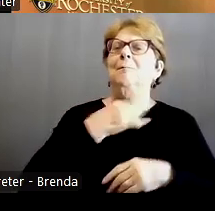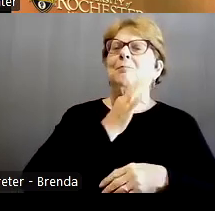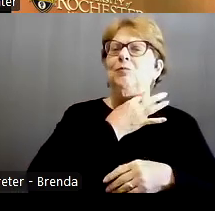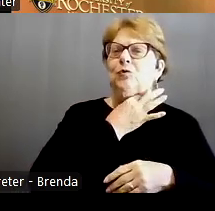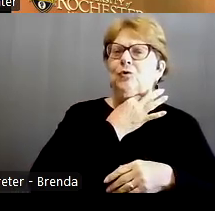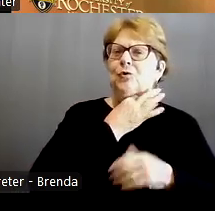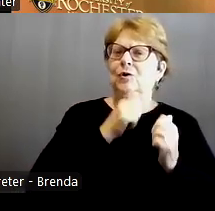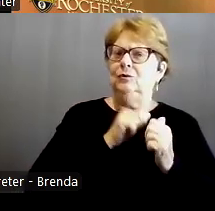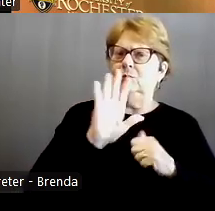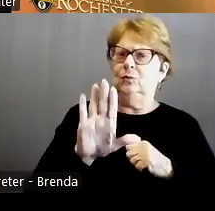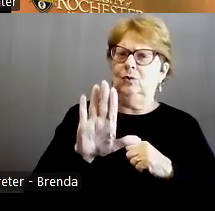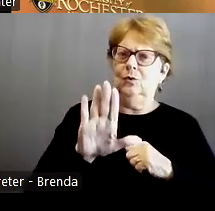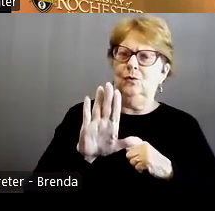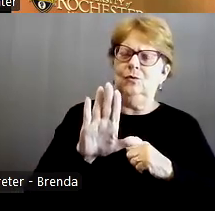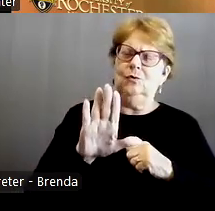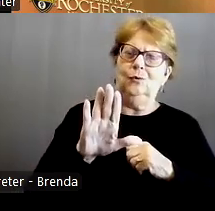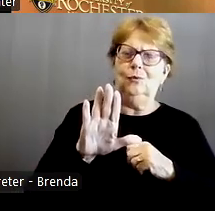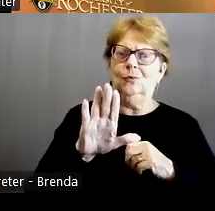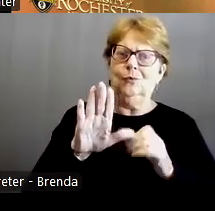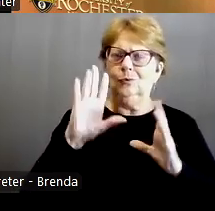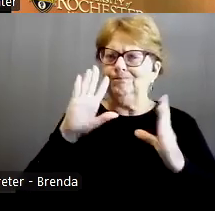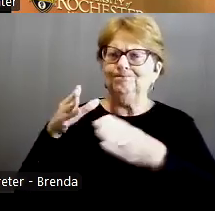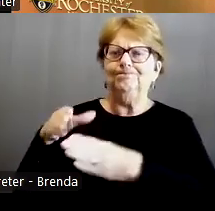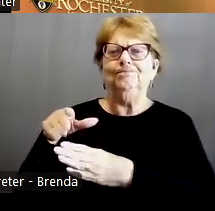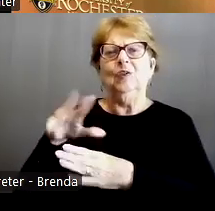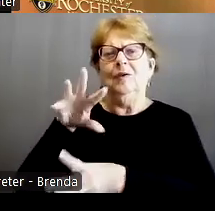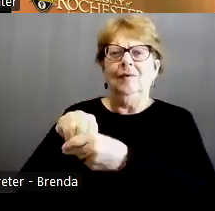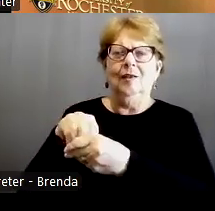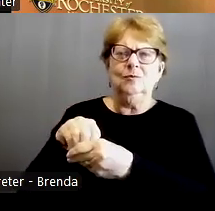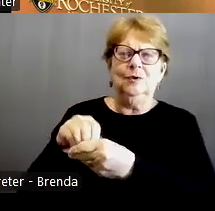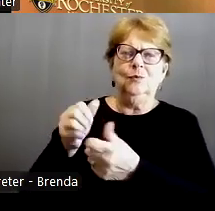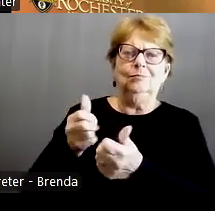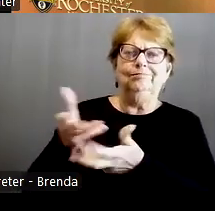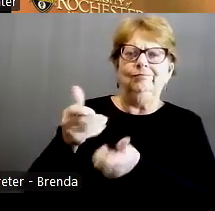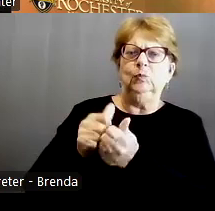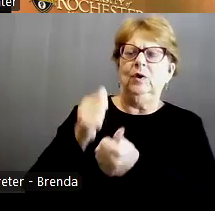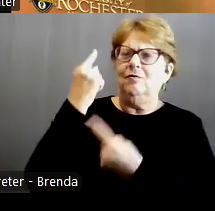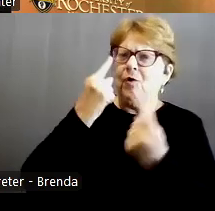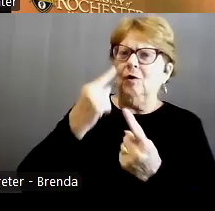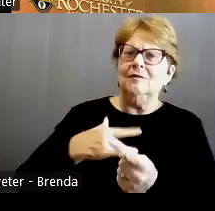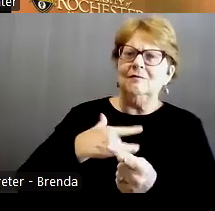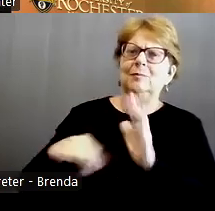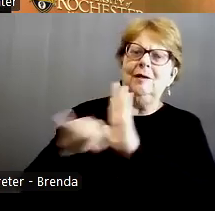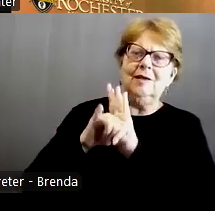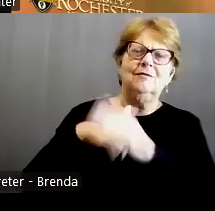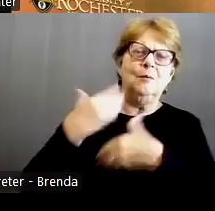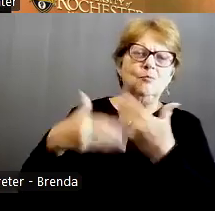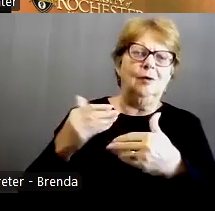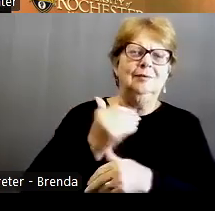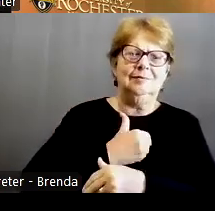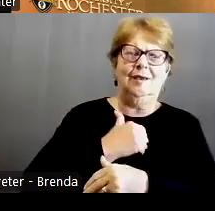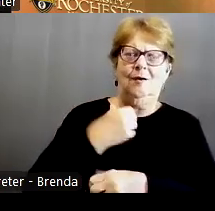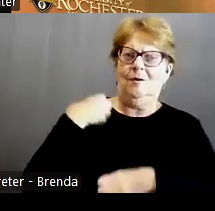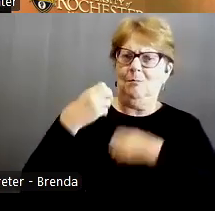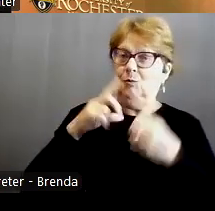with your leaning towards engagement with thoughts and feelings and being able to identify and process our emotions, do you